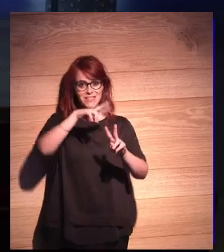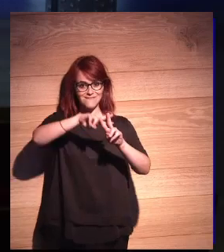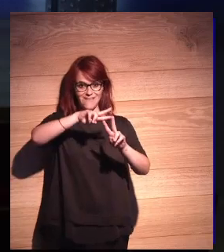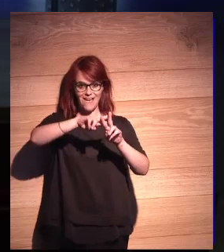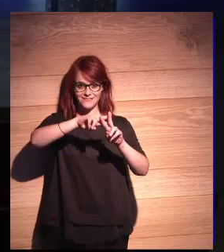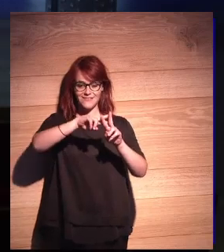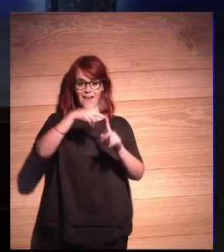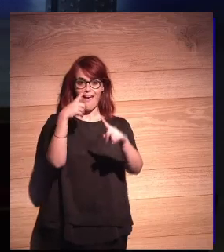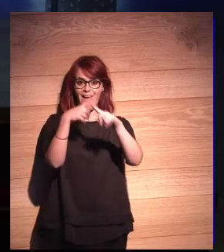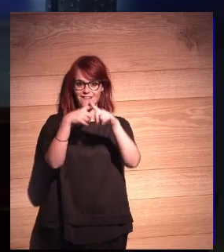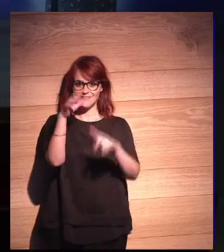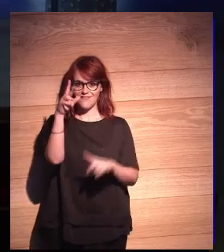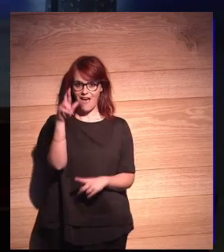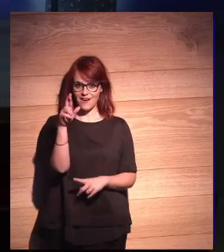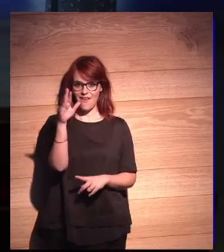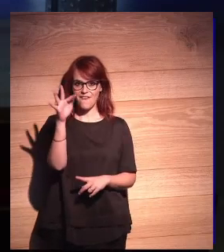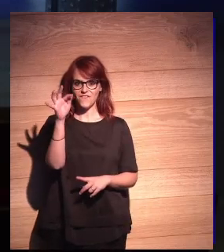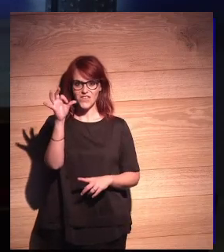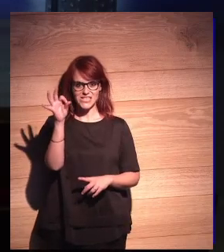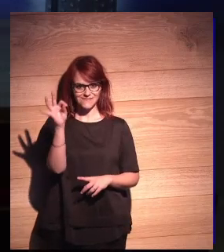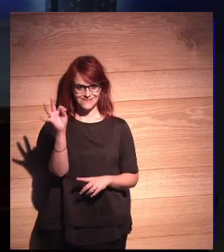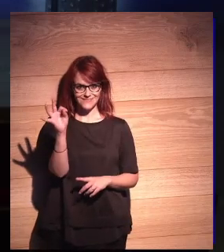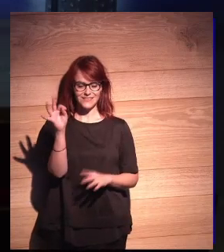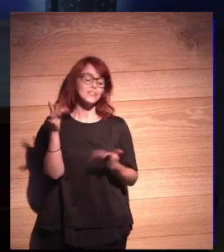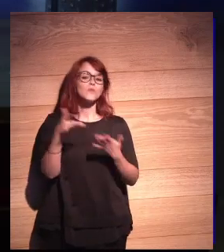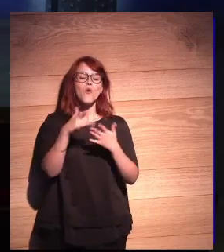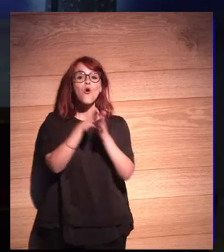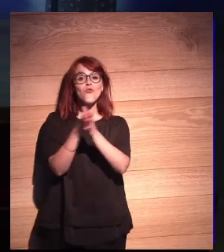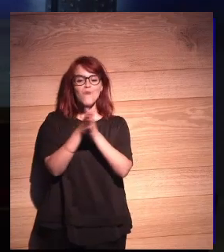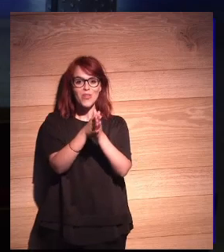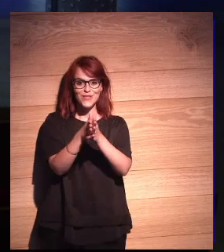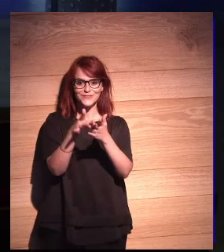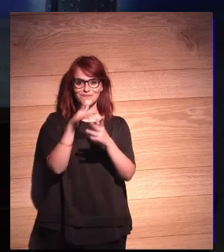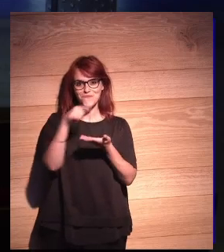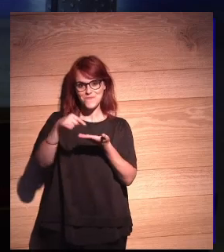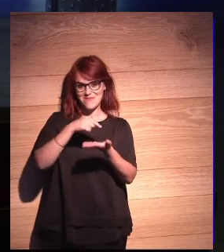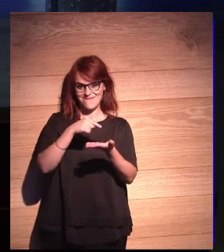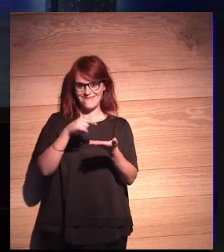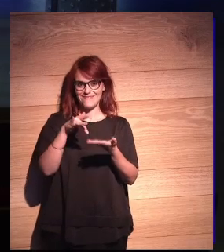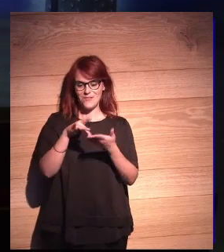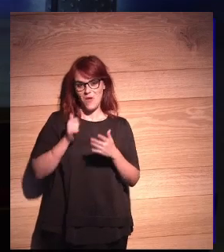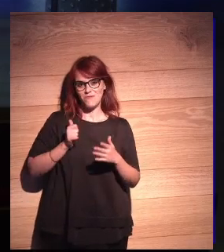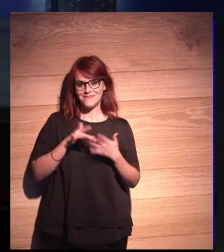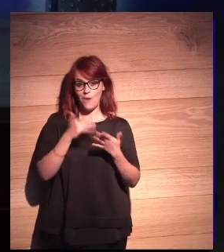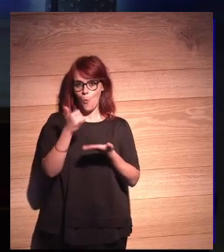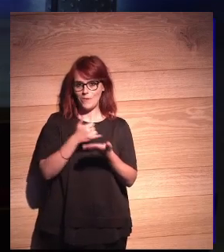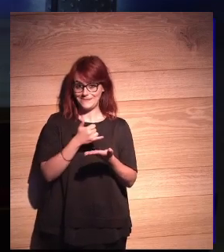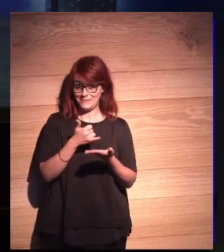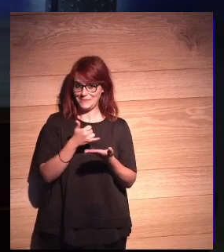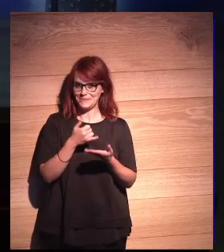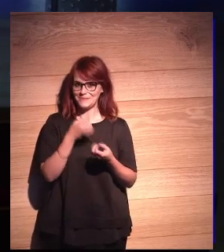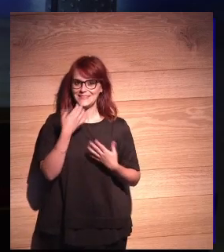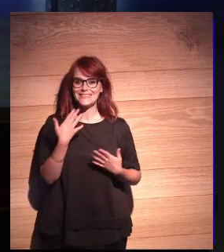your questions through with the hashtag XRFest, and my dear colleagues will